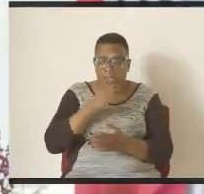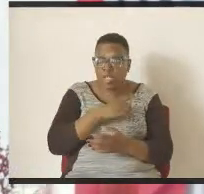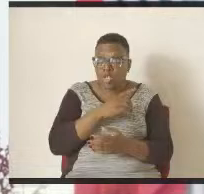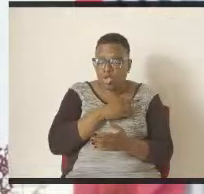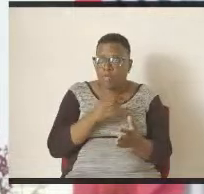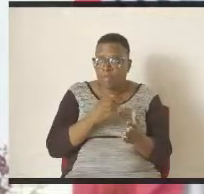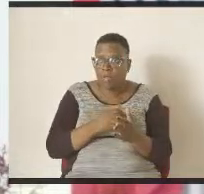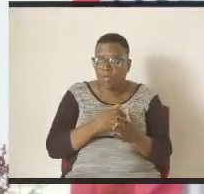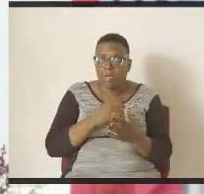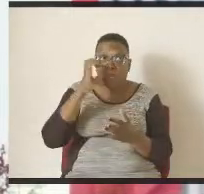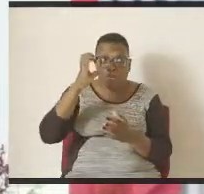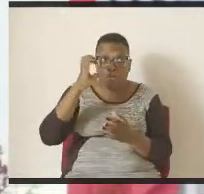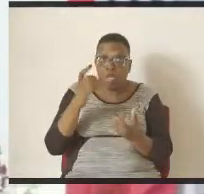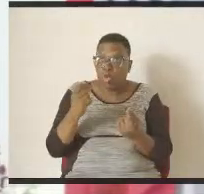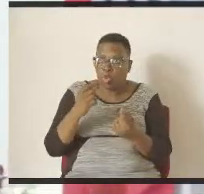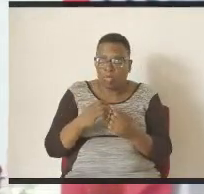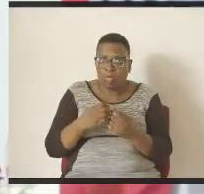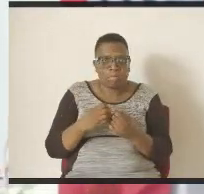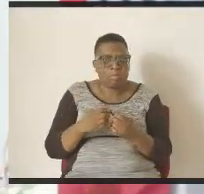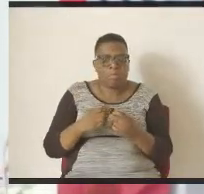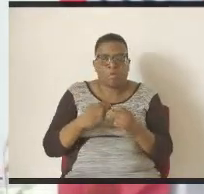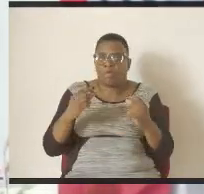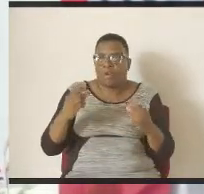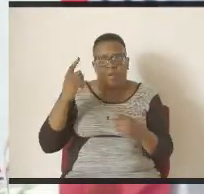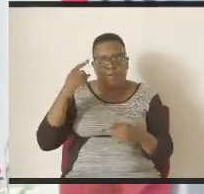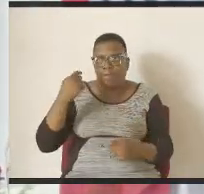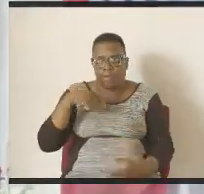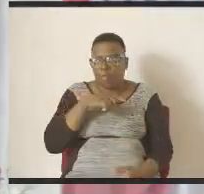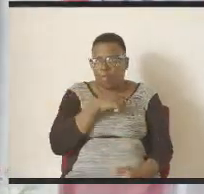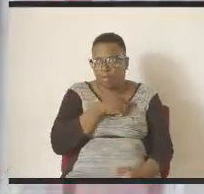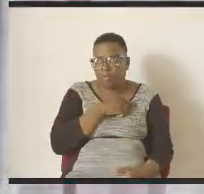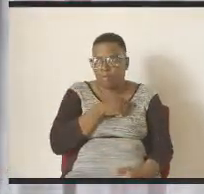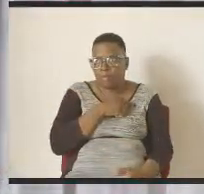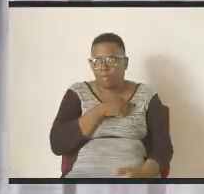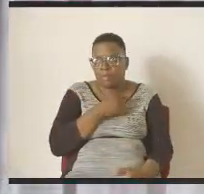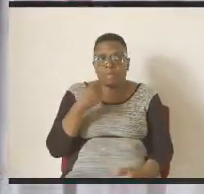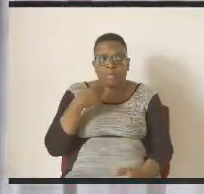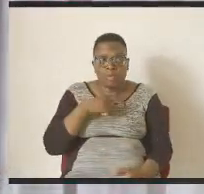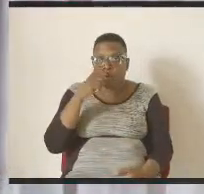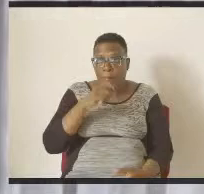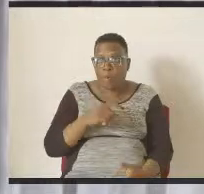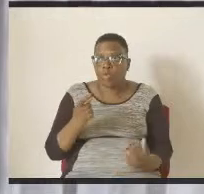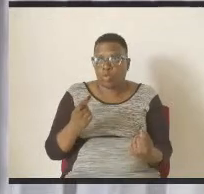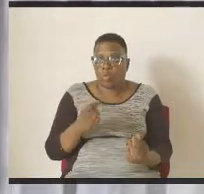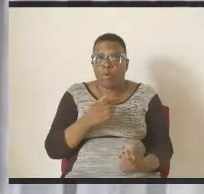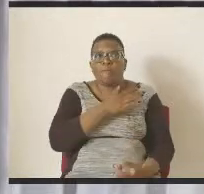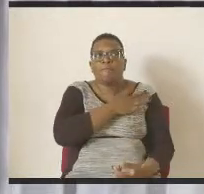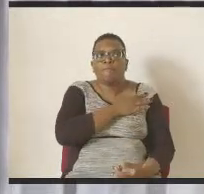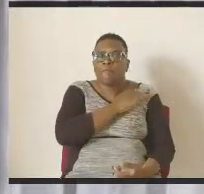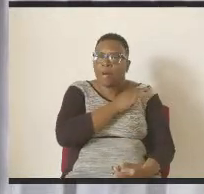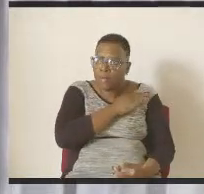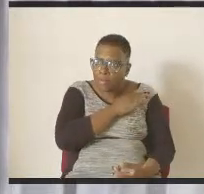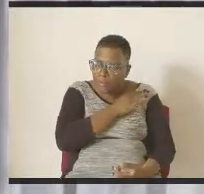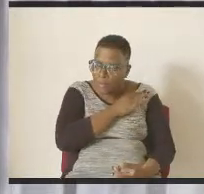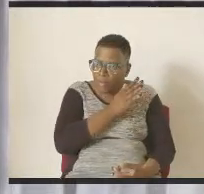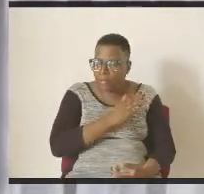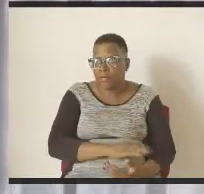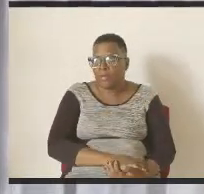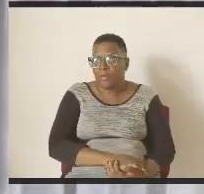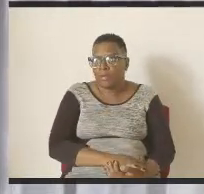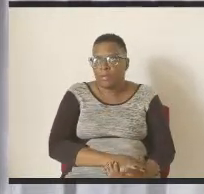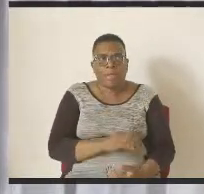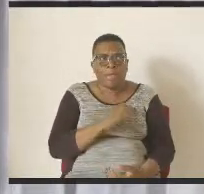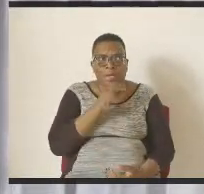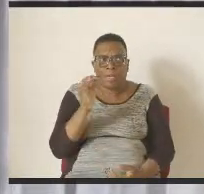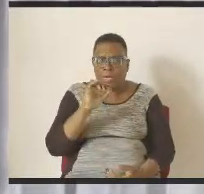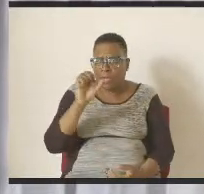what he did for us. And in this case, this is our reasonable service. So we need to volunteer. Not like